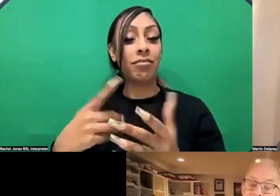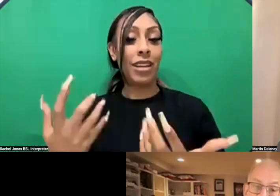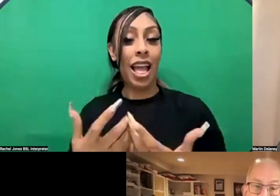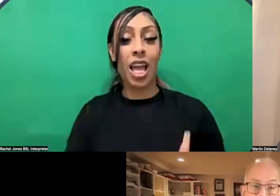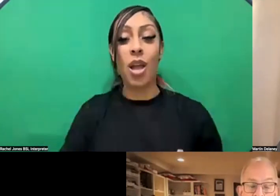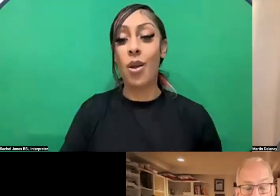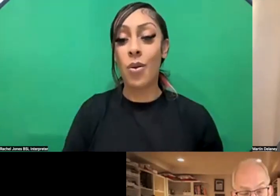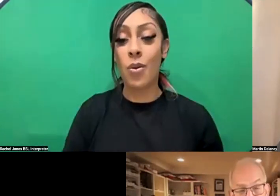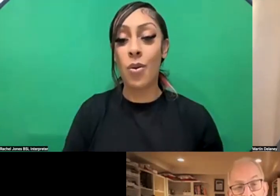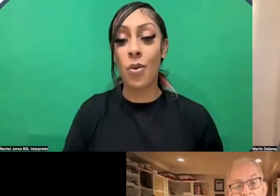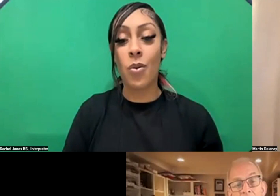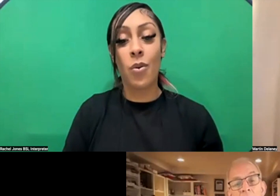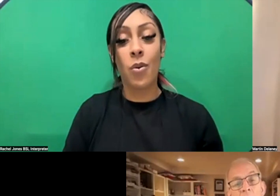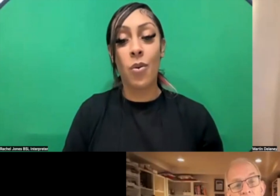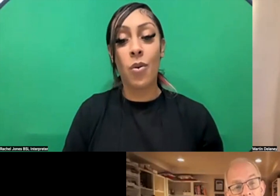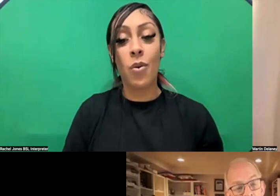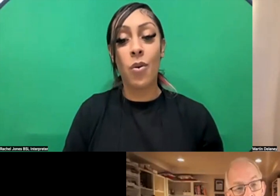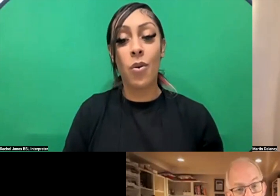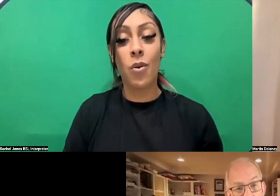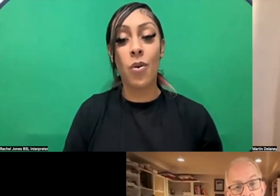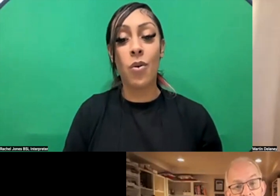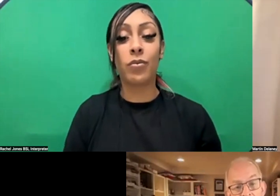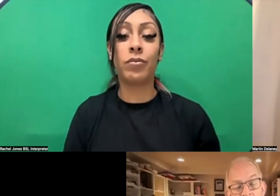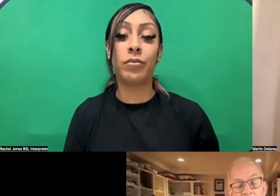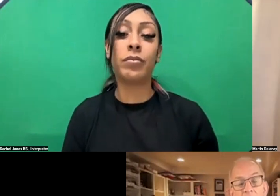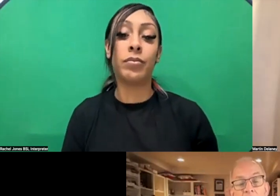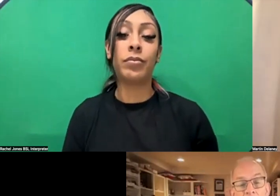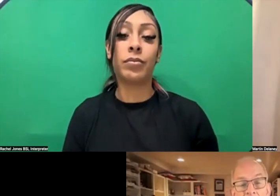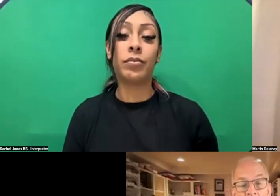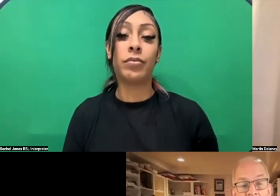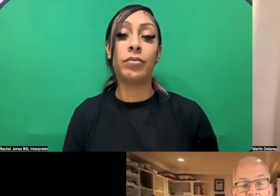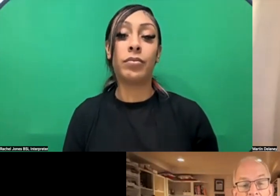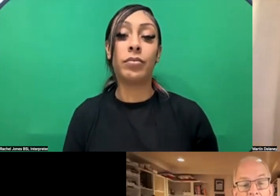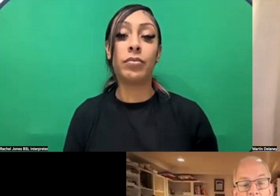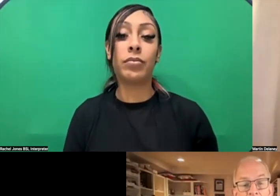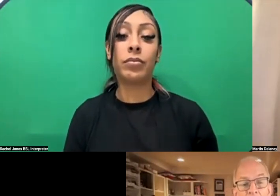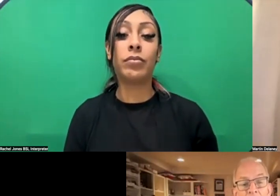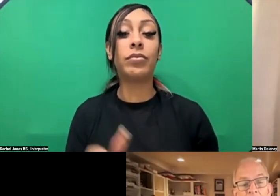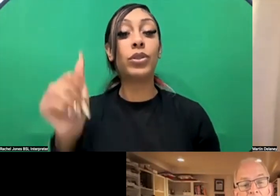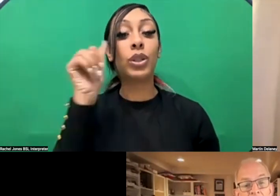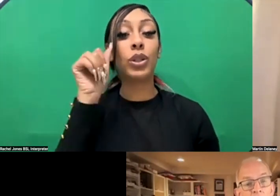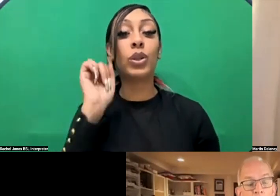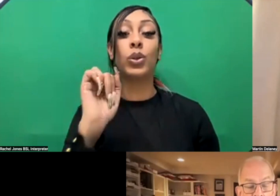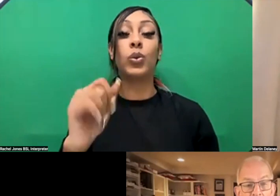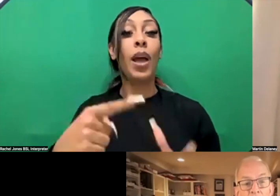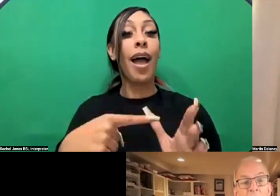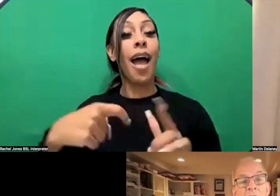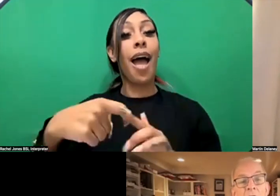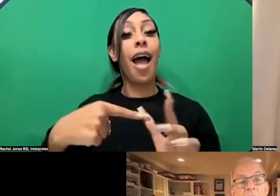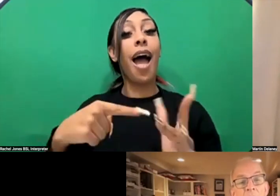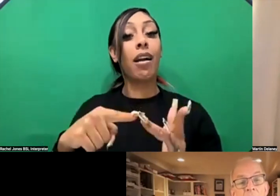was someone who knew me, but also knew this emerging company called Akai Professional that wanted